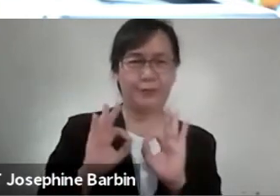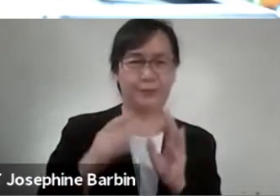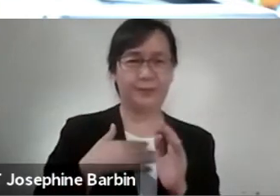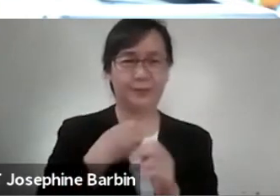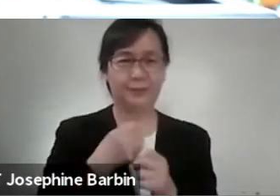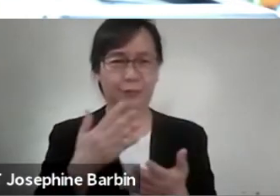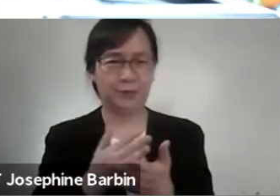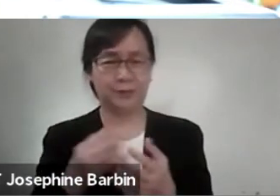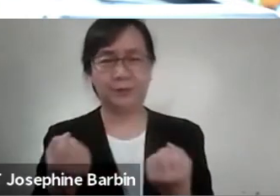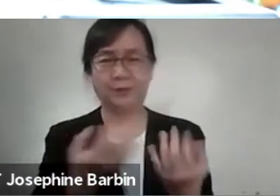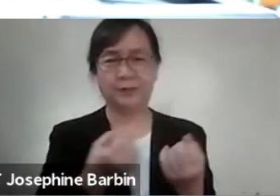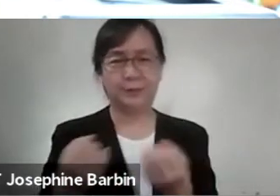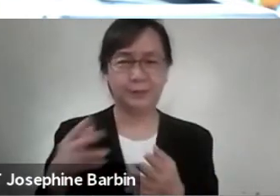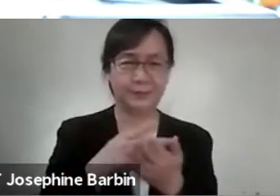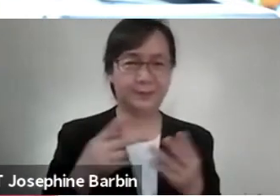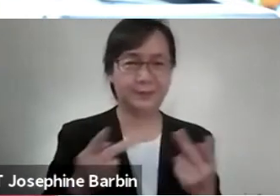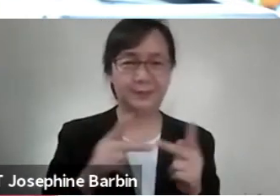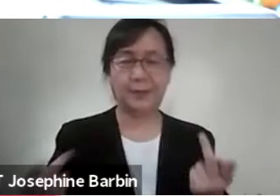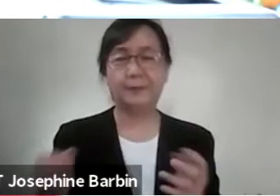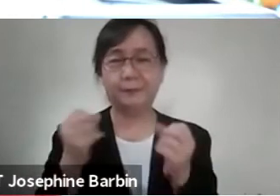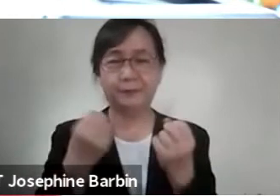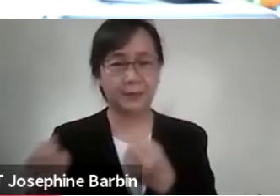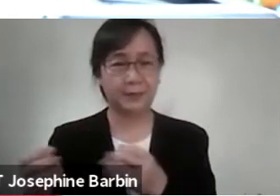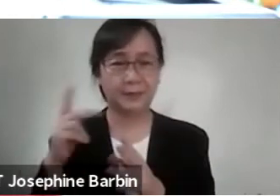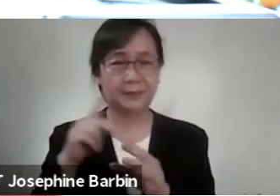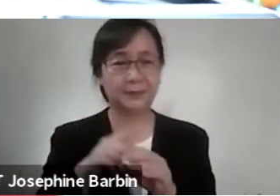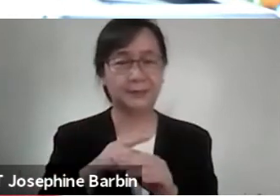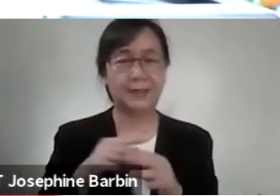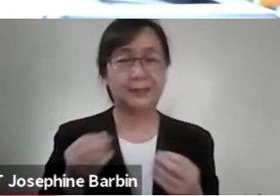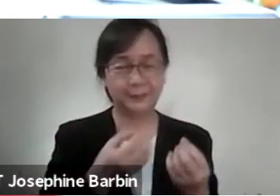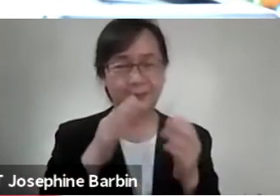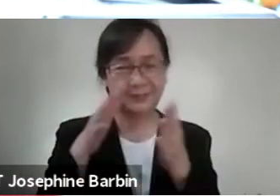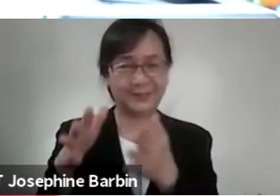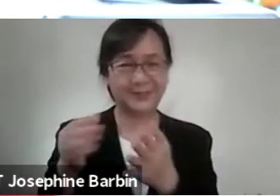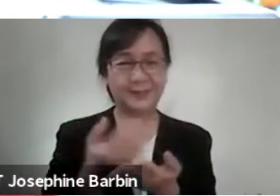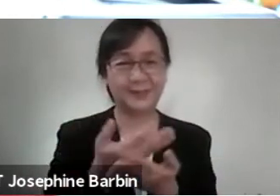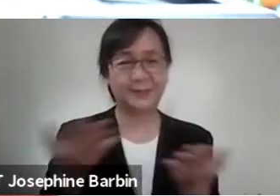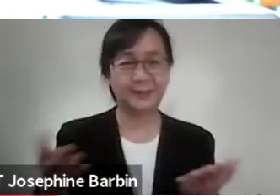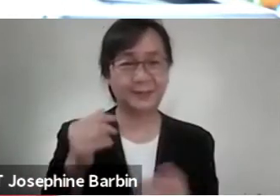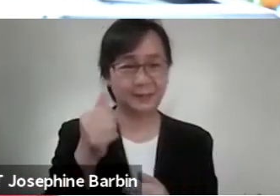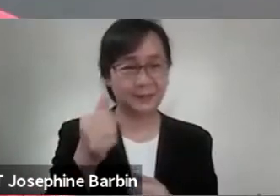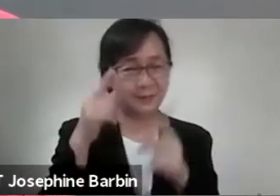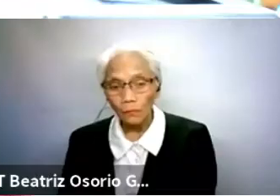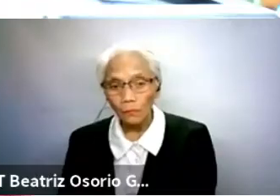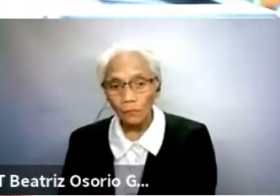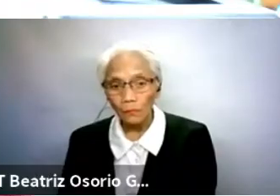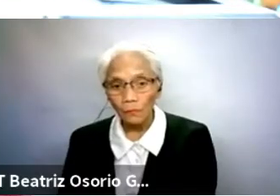not? And there are many pages of participants. So I leave it to Hazel. Was